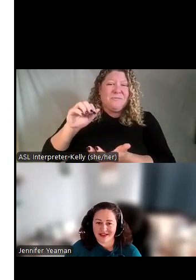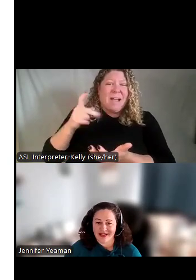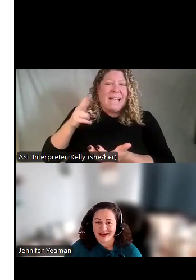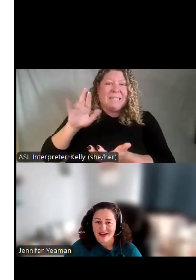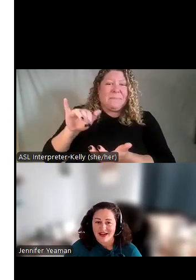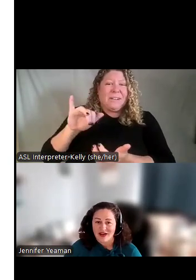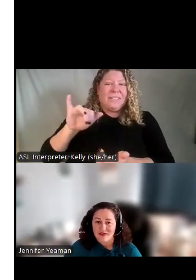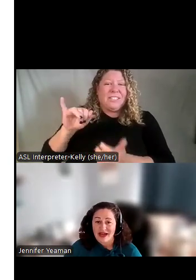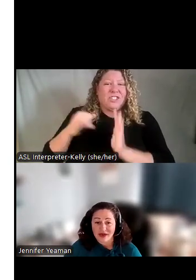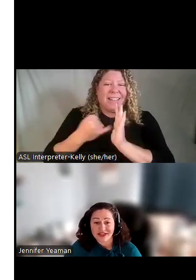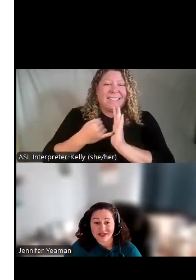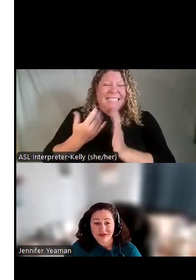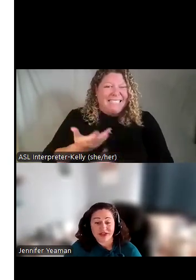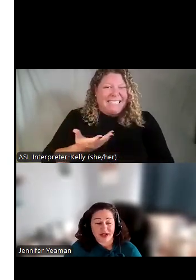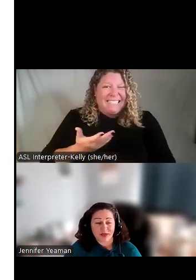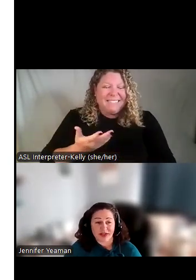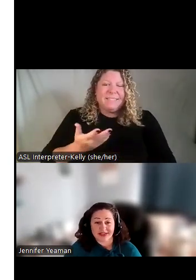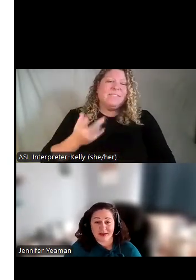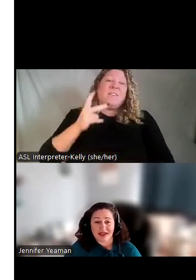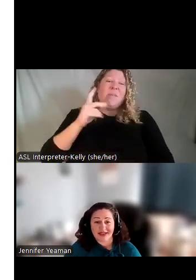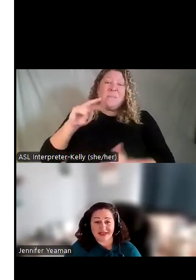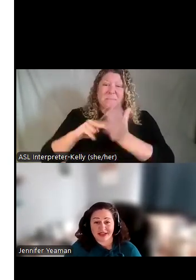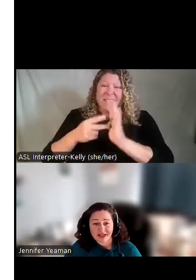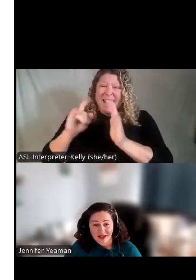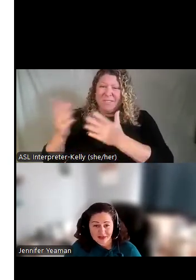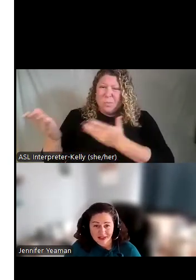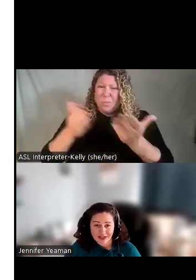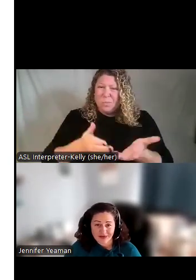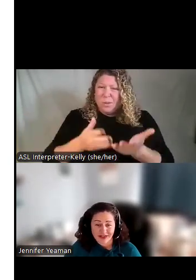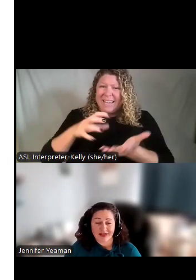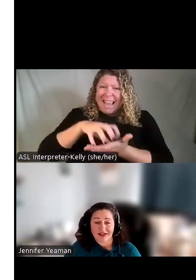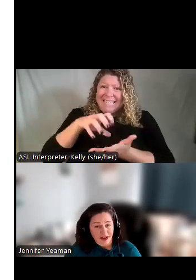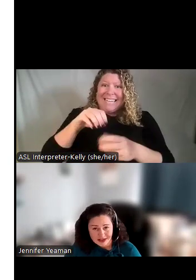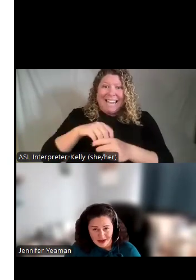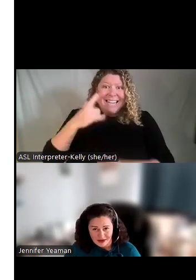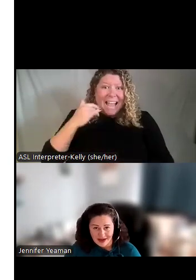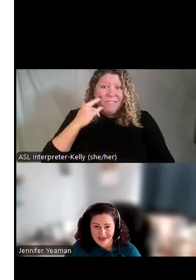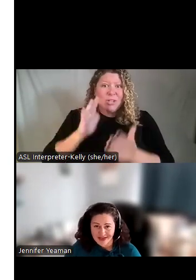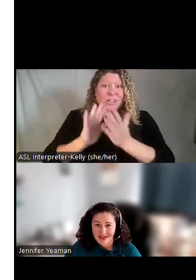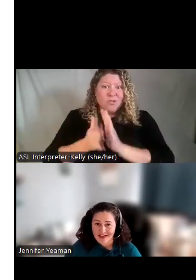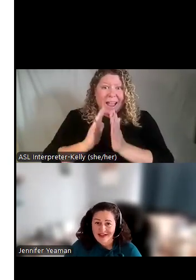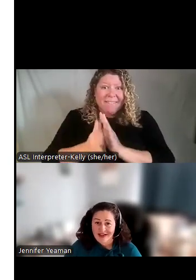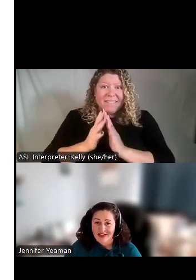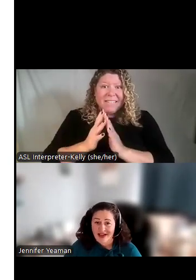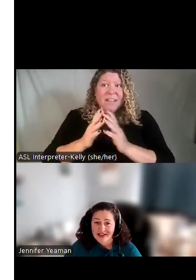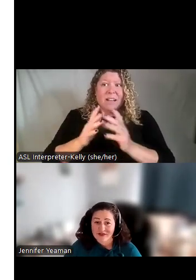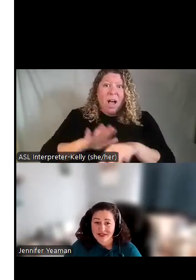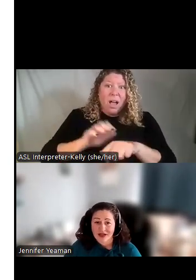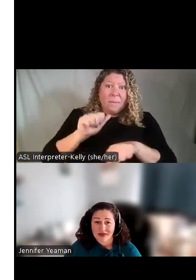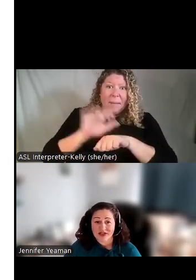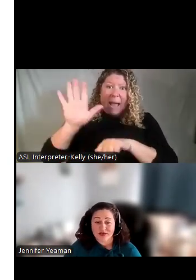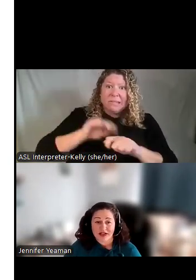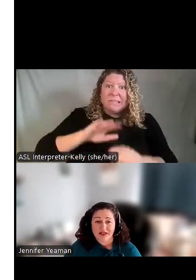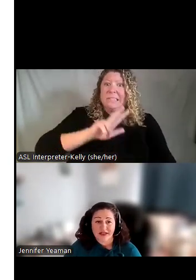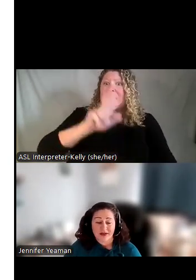of the party, I would also have to transport these cupcakes in California traffic across a mountain pass. I knew if